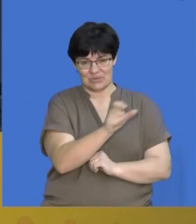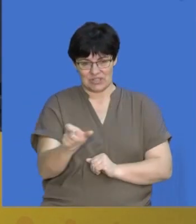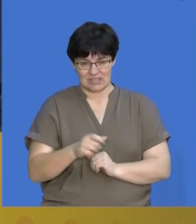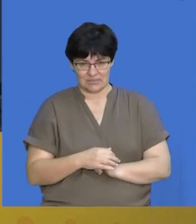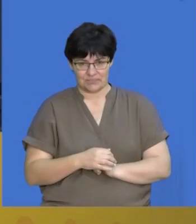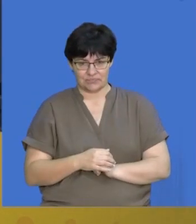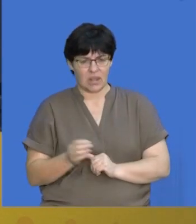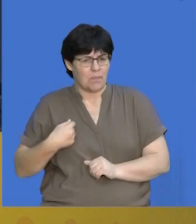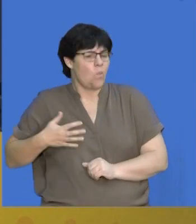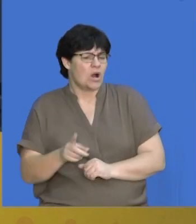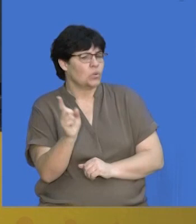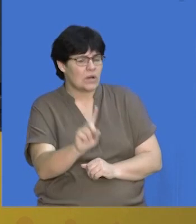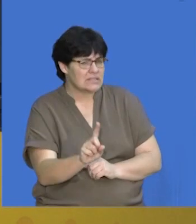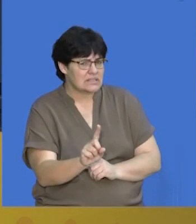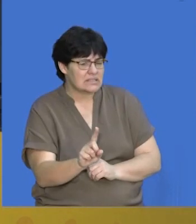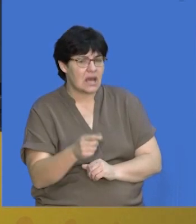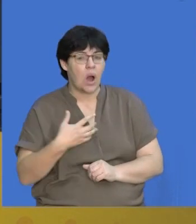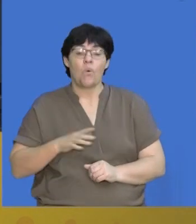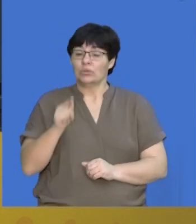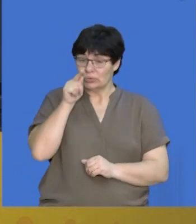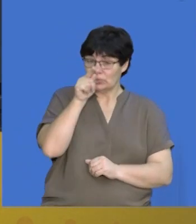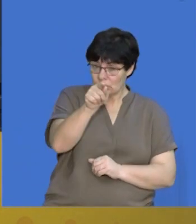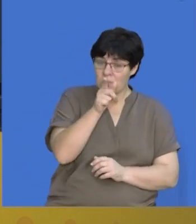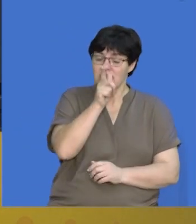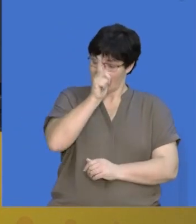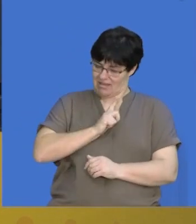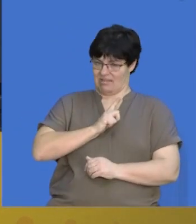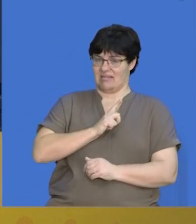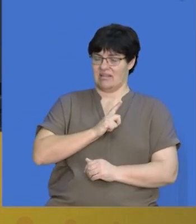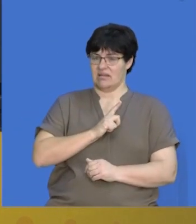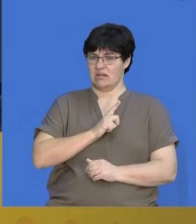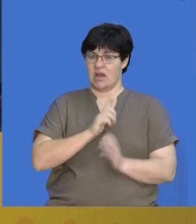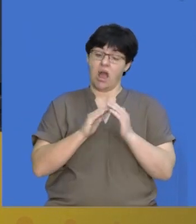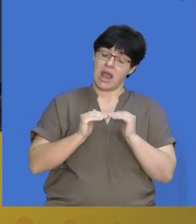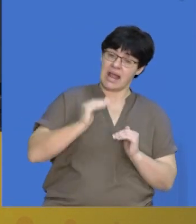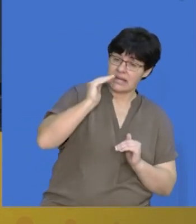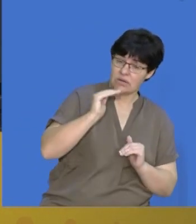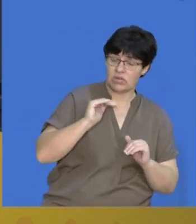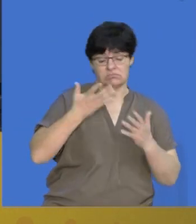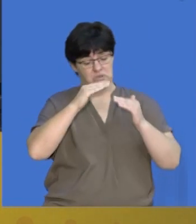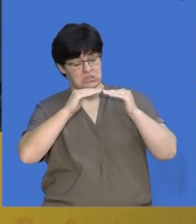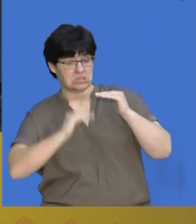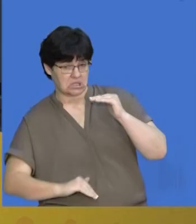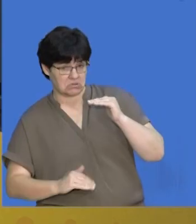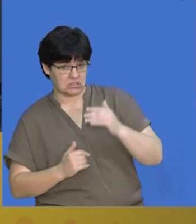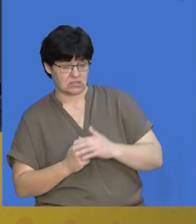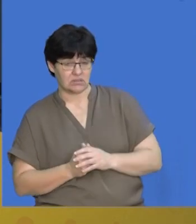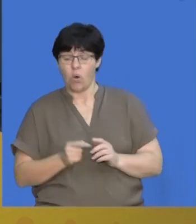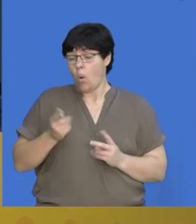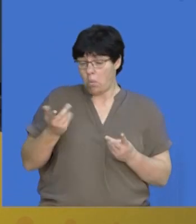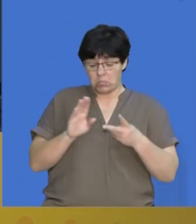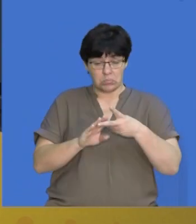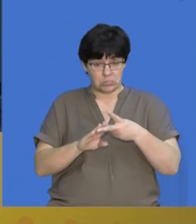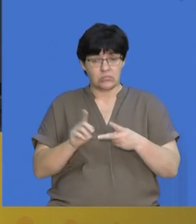what am I looking for? I'm looking for you to tell me, is it increasing, decreasing, or in this